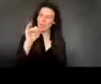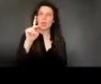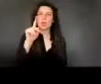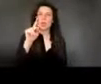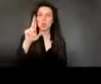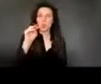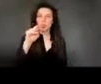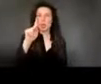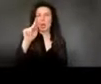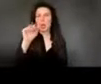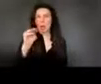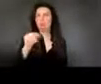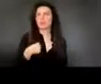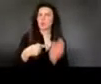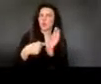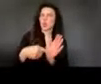within the site.